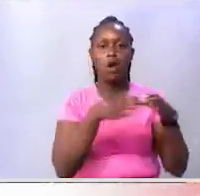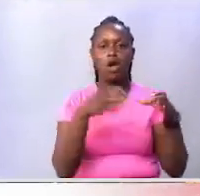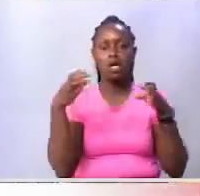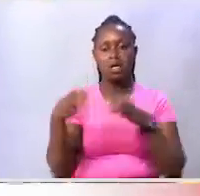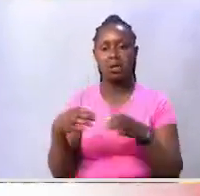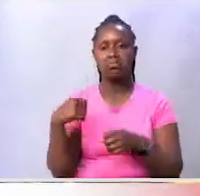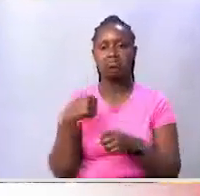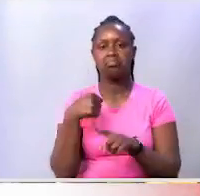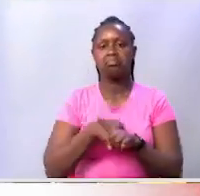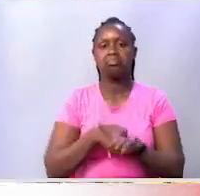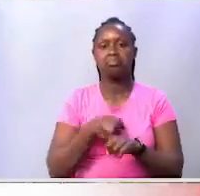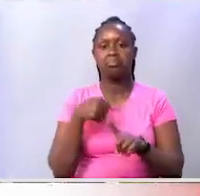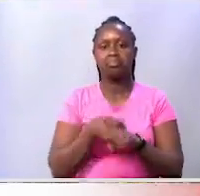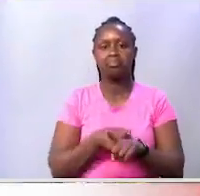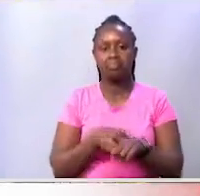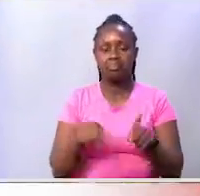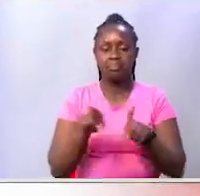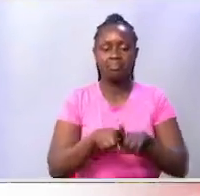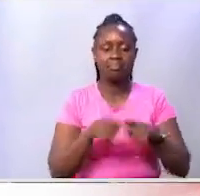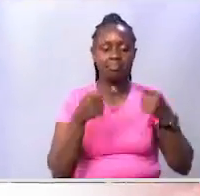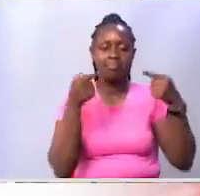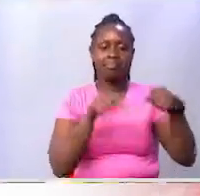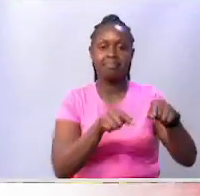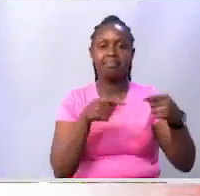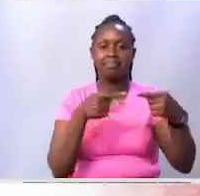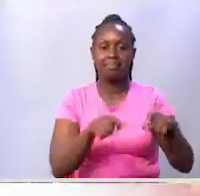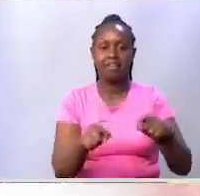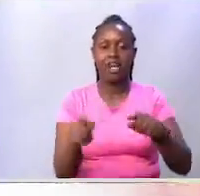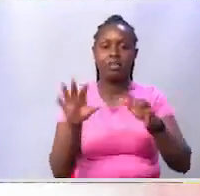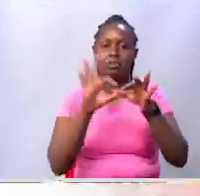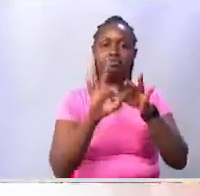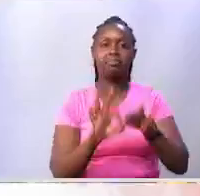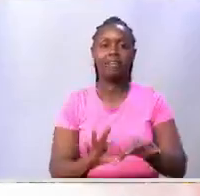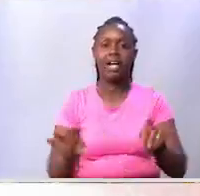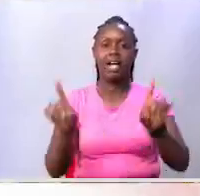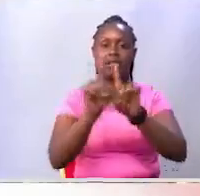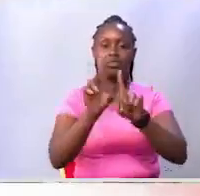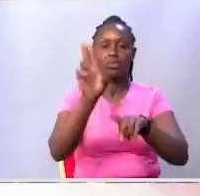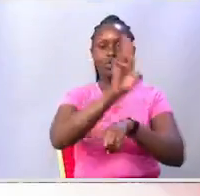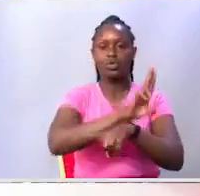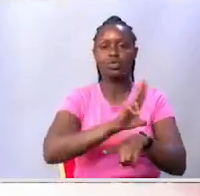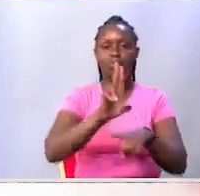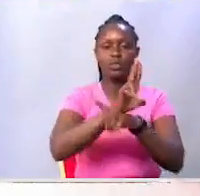persuasion, intimidation, coercion, and